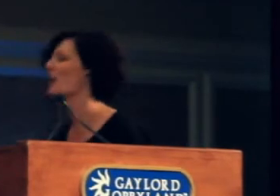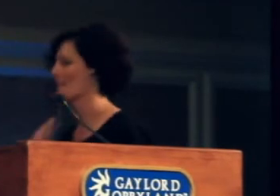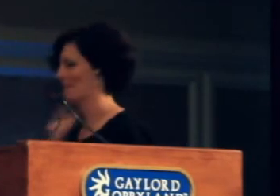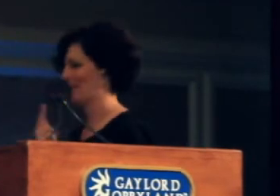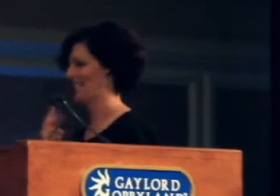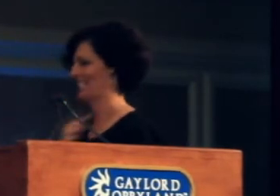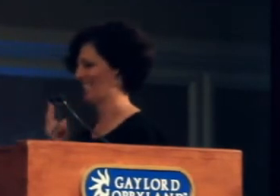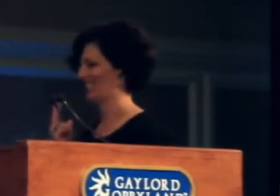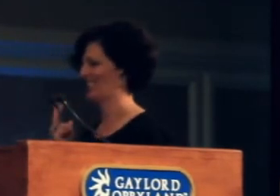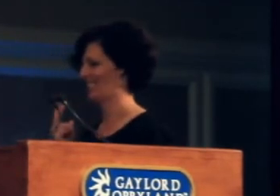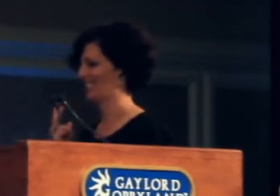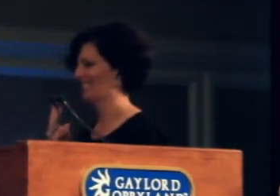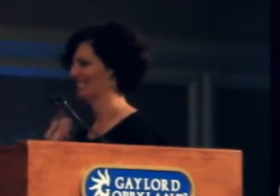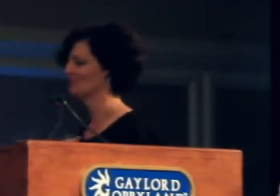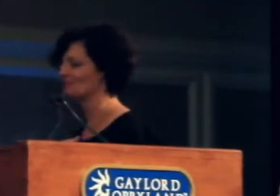California.